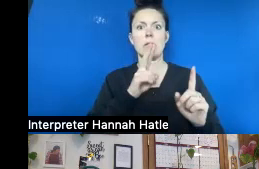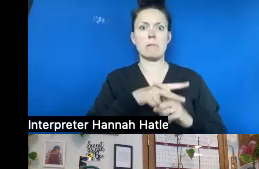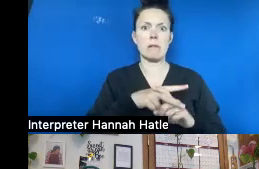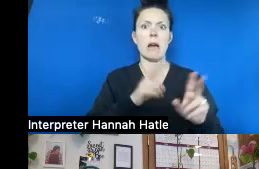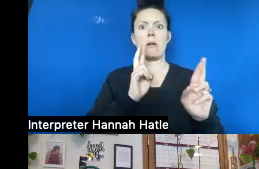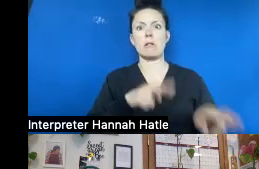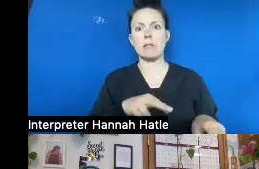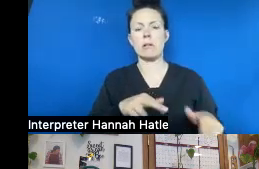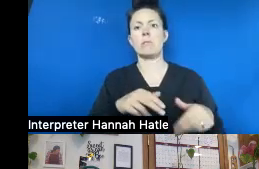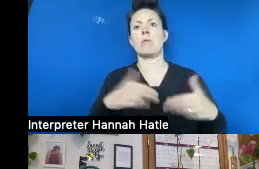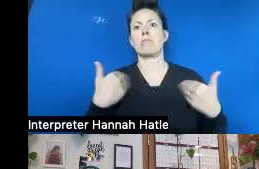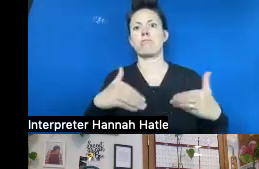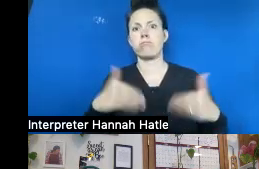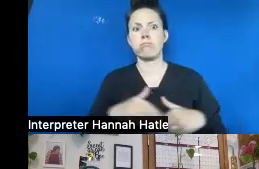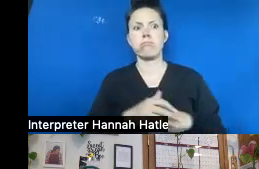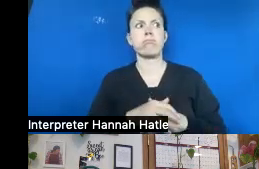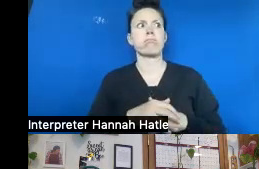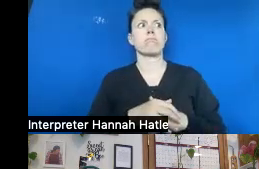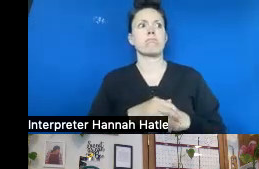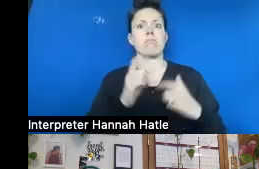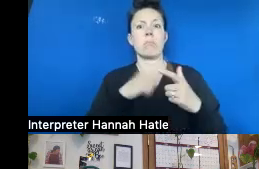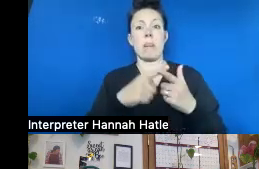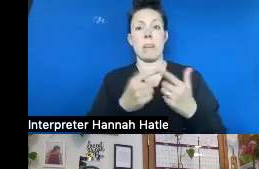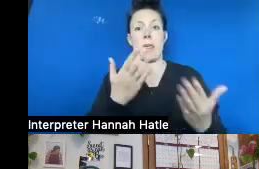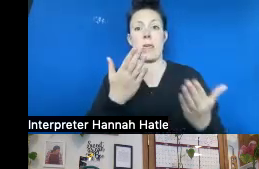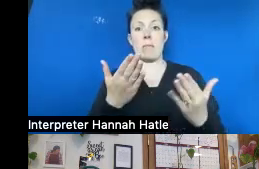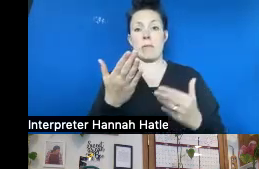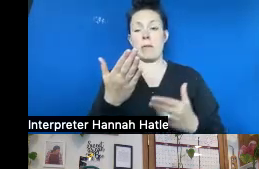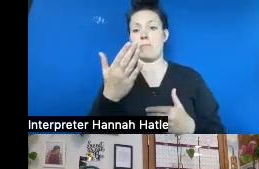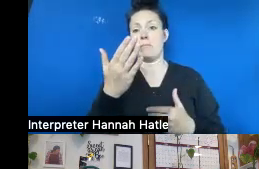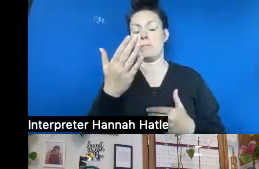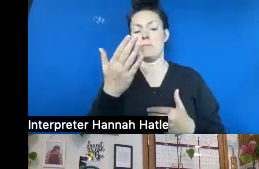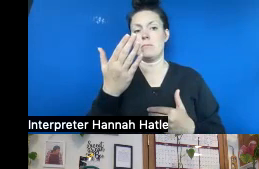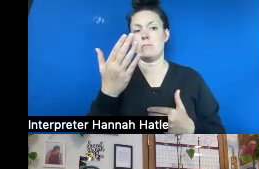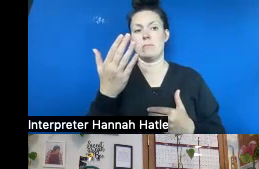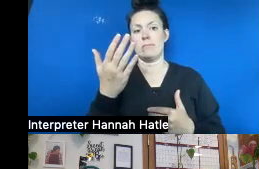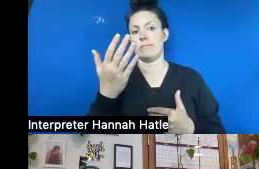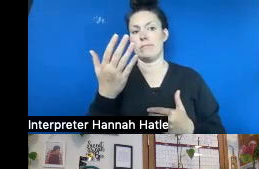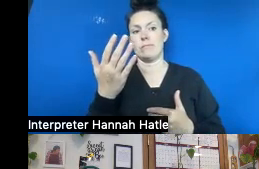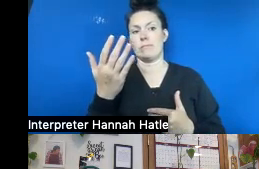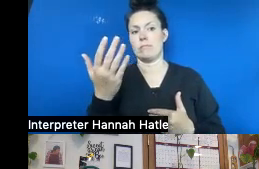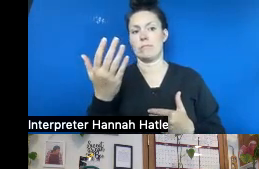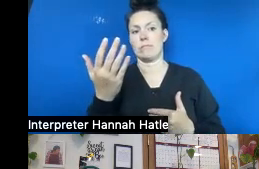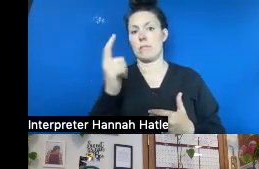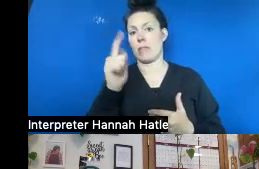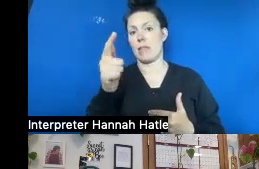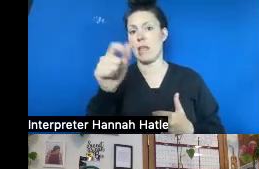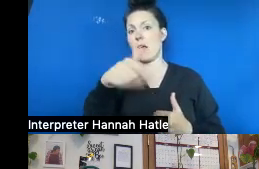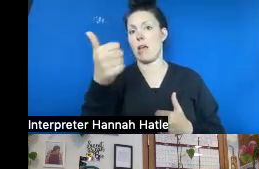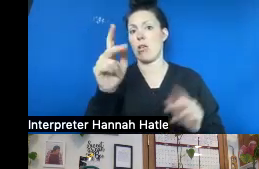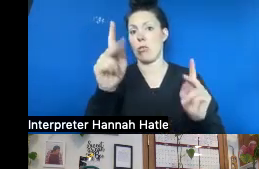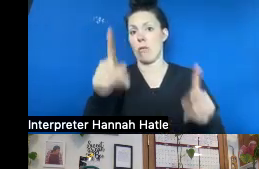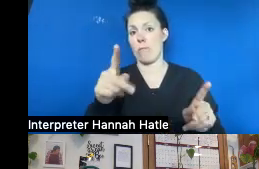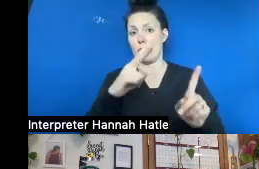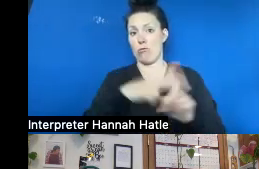have somebody come back with statements from ignorance or from judgment or